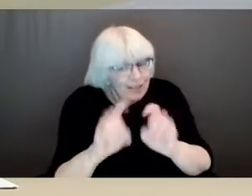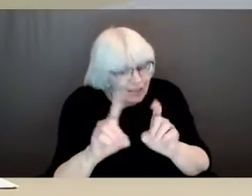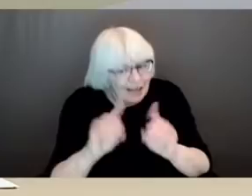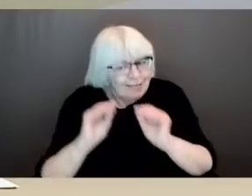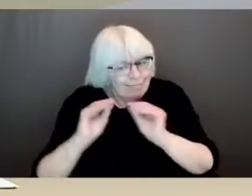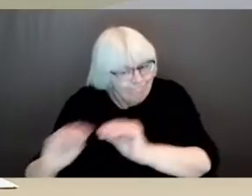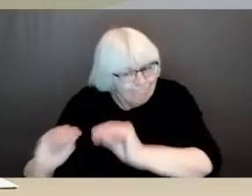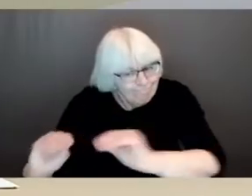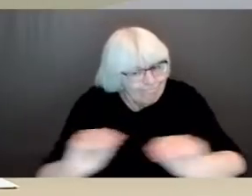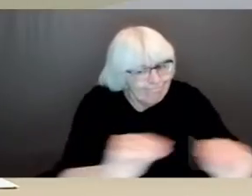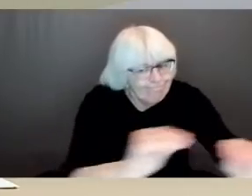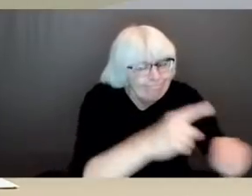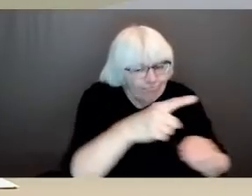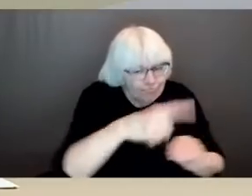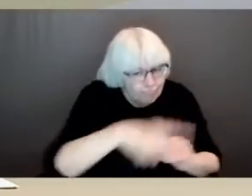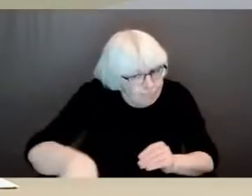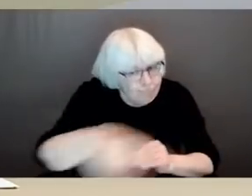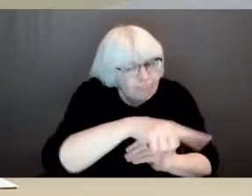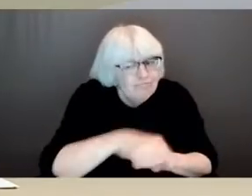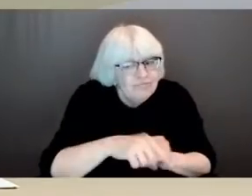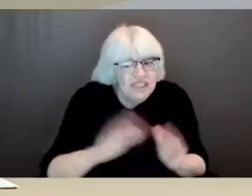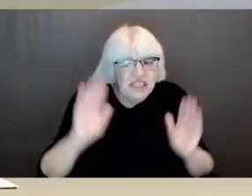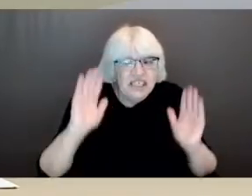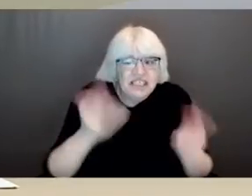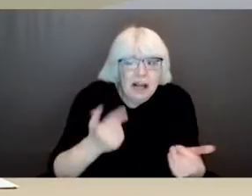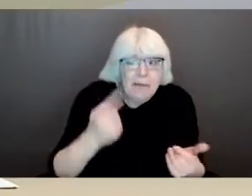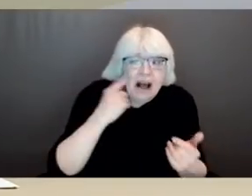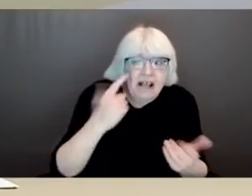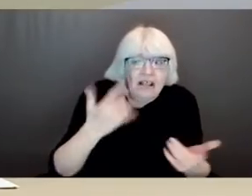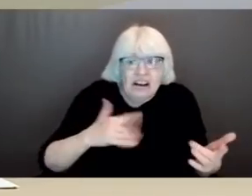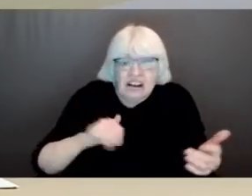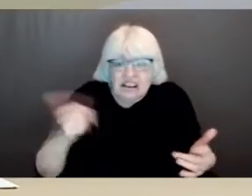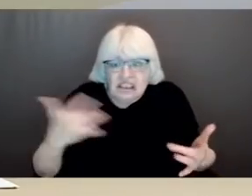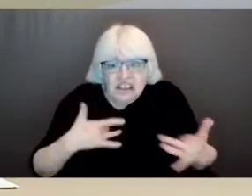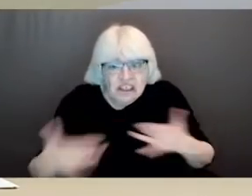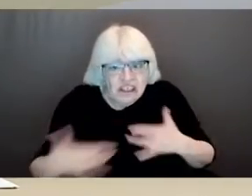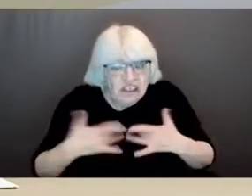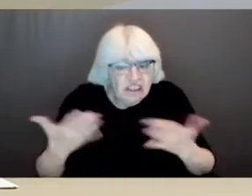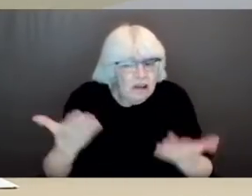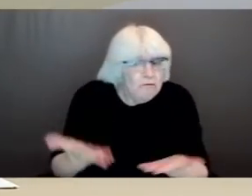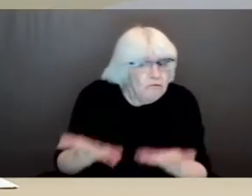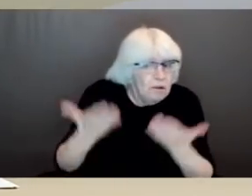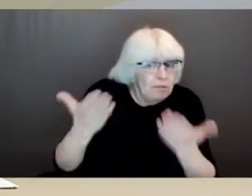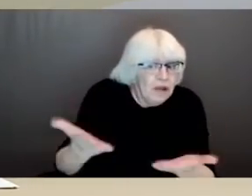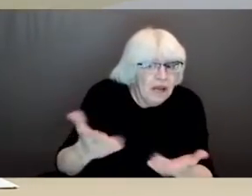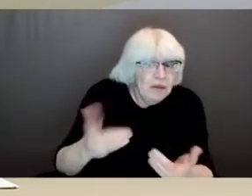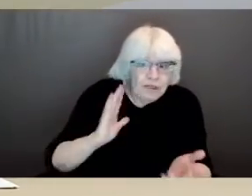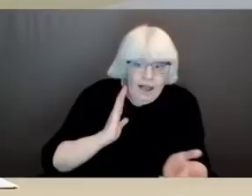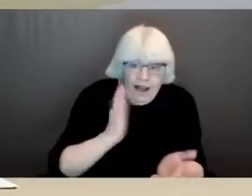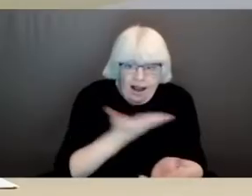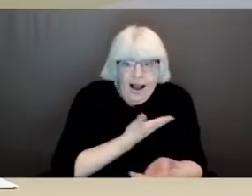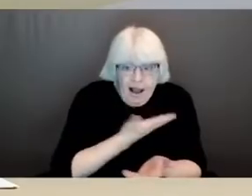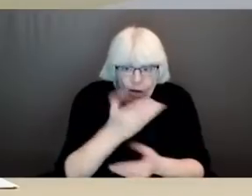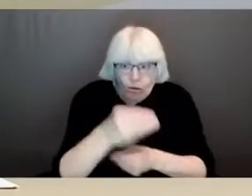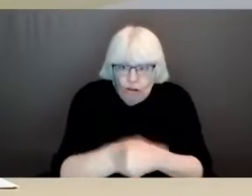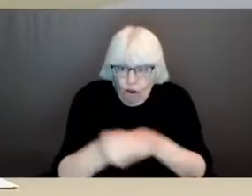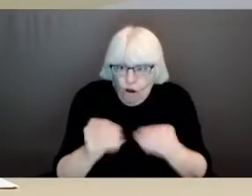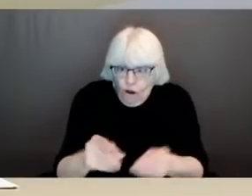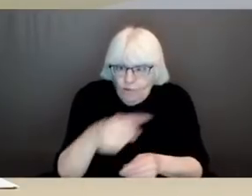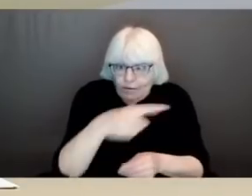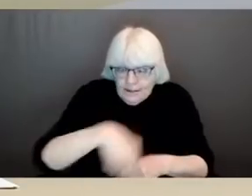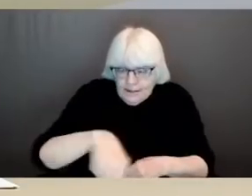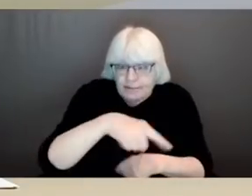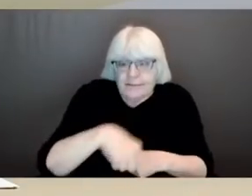been any concerns are being brought certainly to our office, and there's